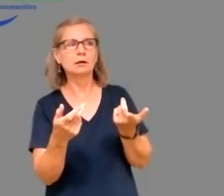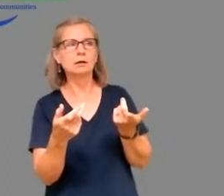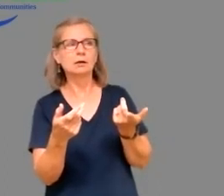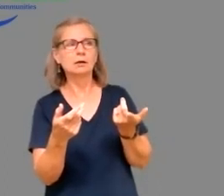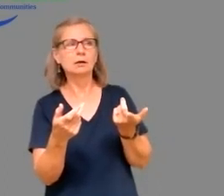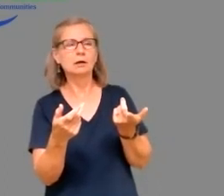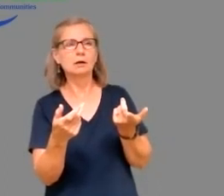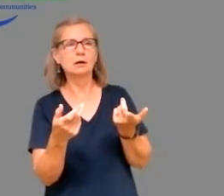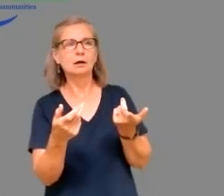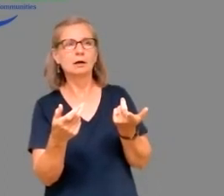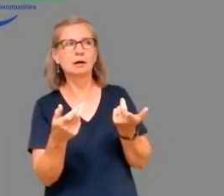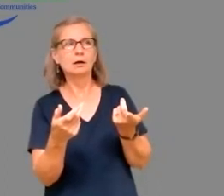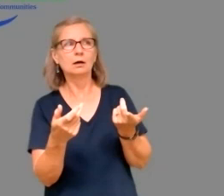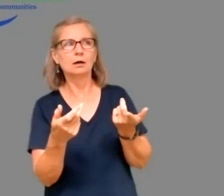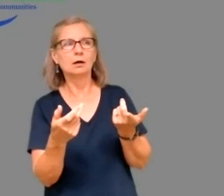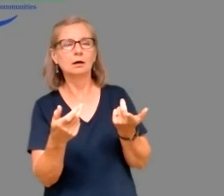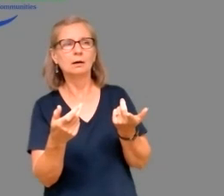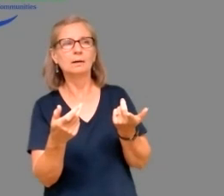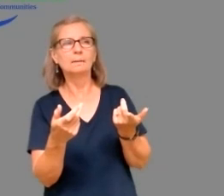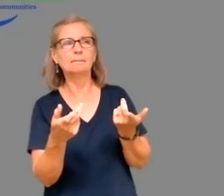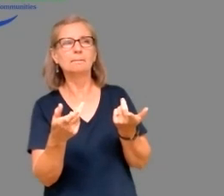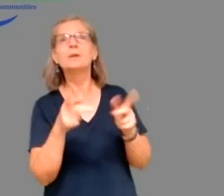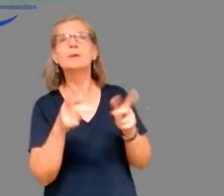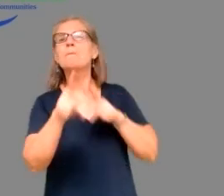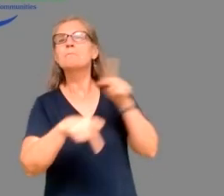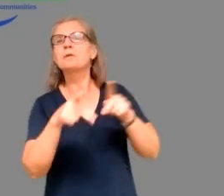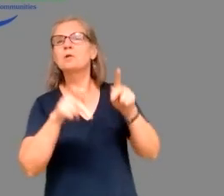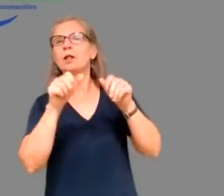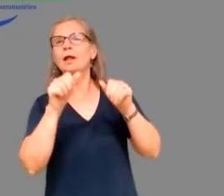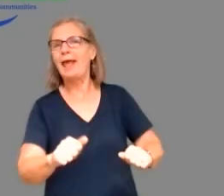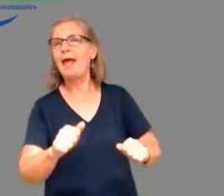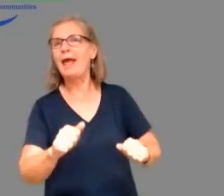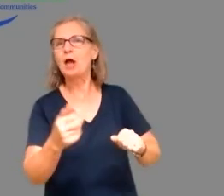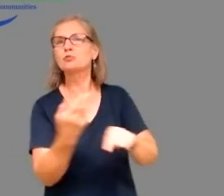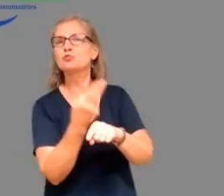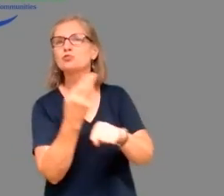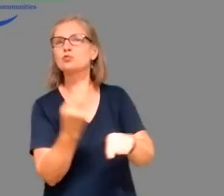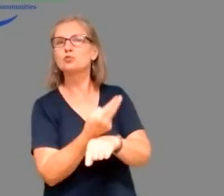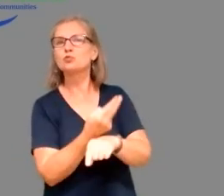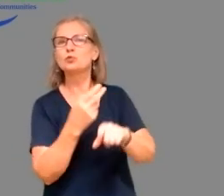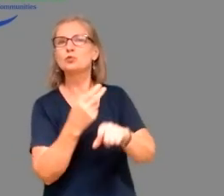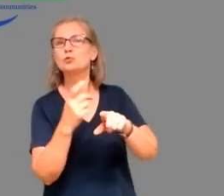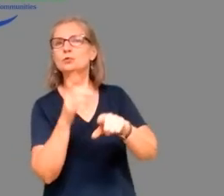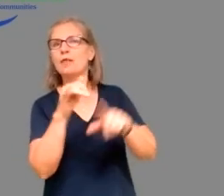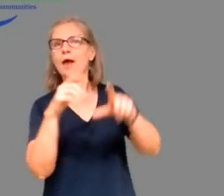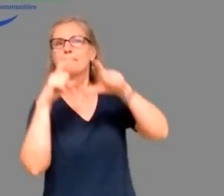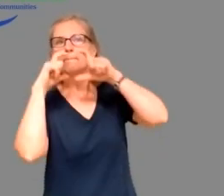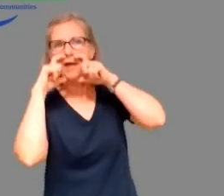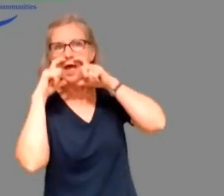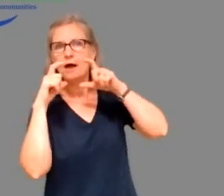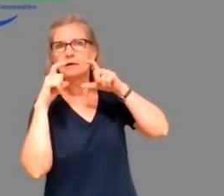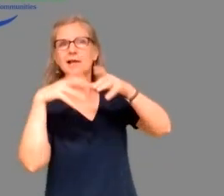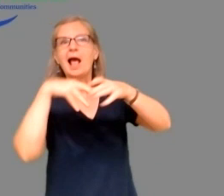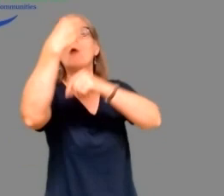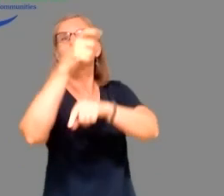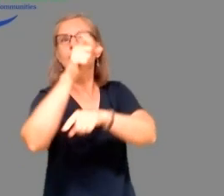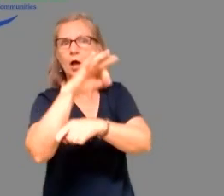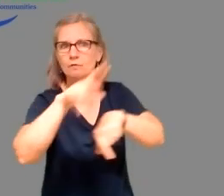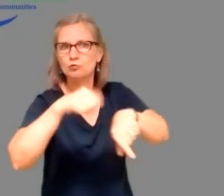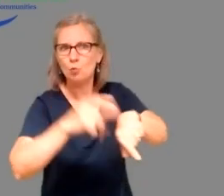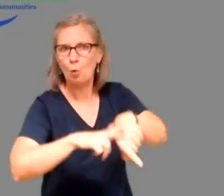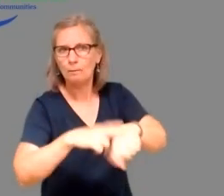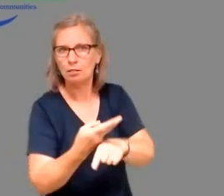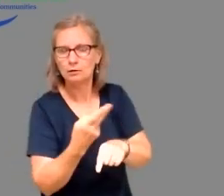protocol, which, you know, basically saying, hey, you can just use one all day long, but that's not been normal. The